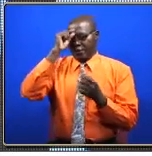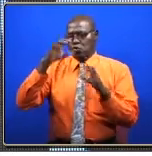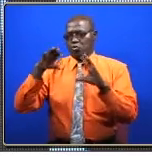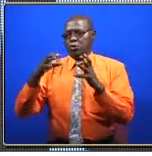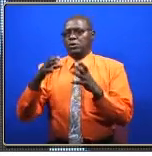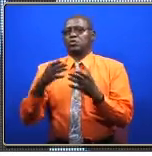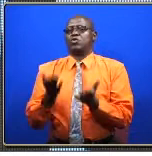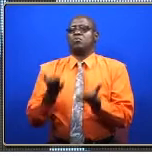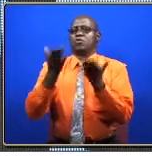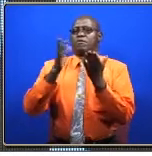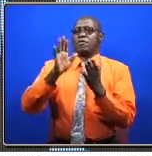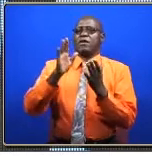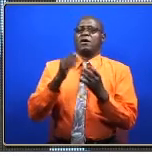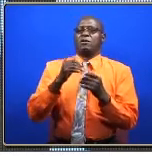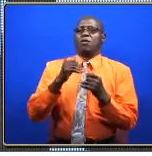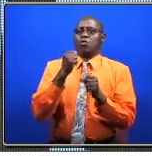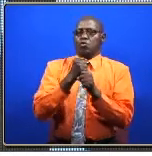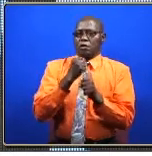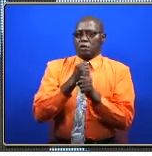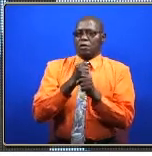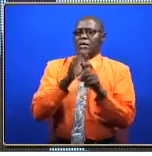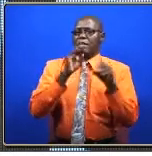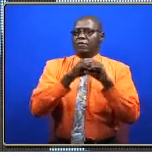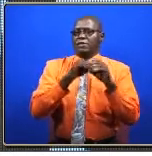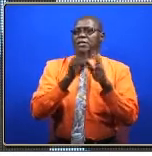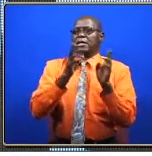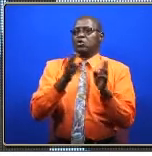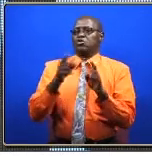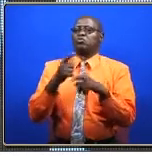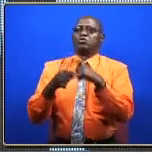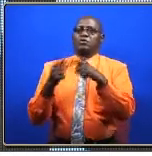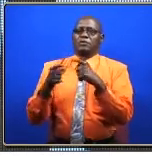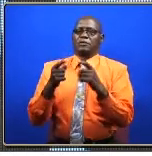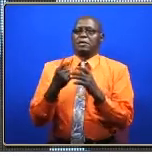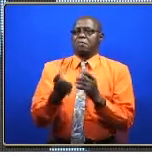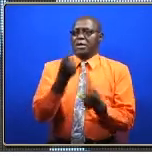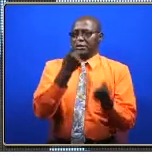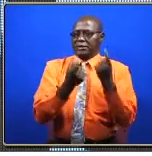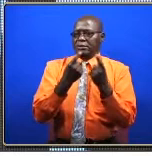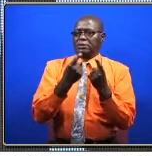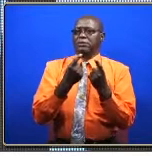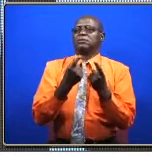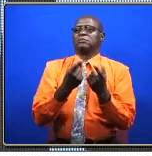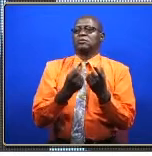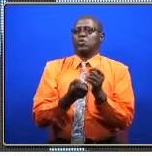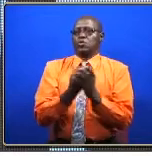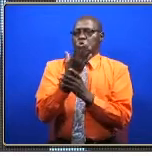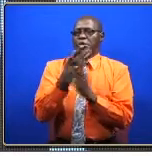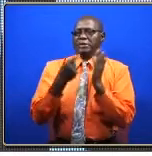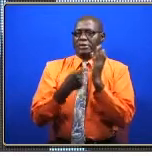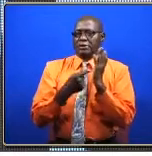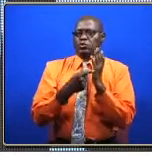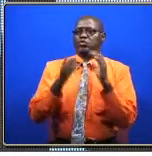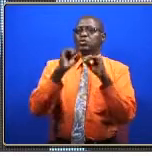their efforts and investments in natural processes, emerging green technologies, and innovative thinking to restore